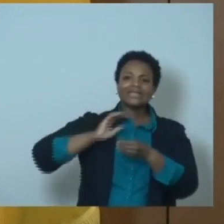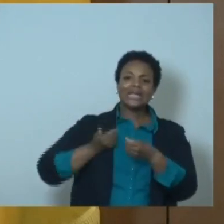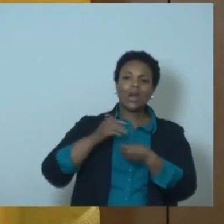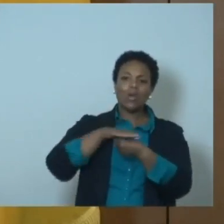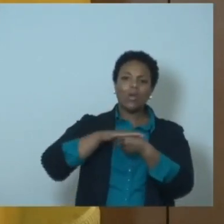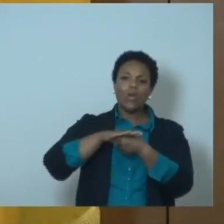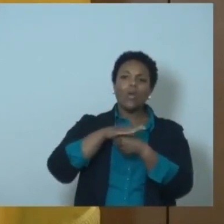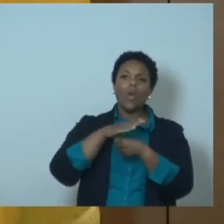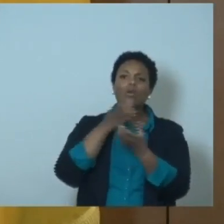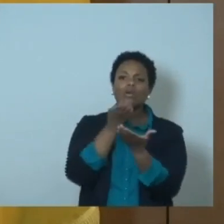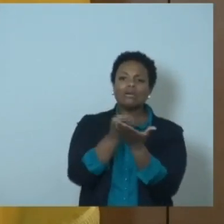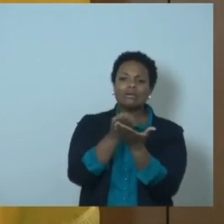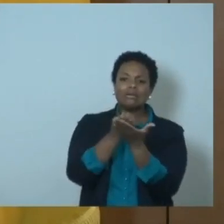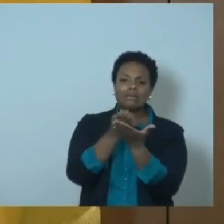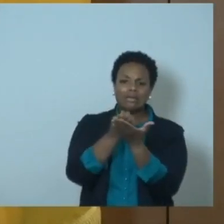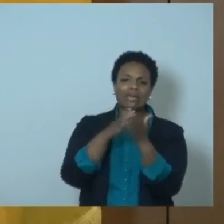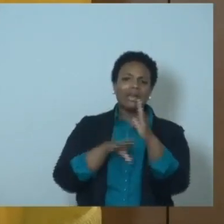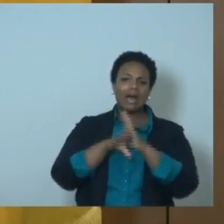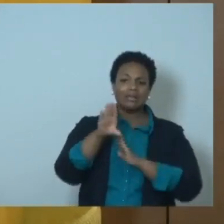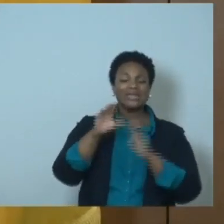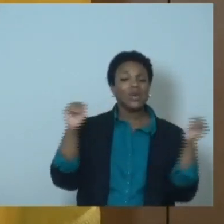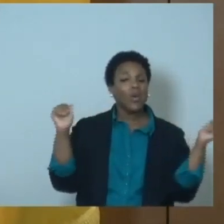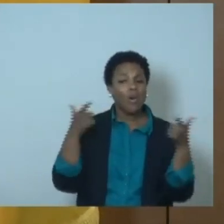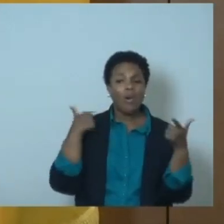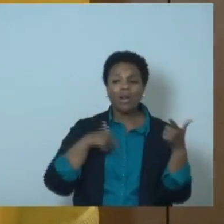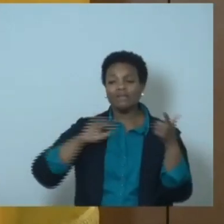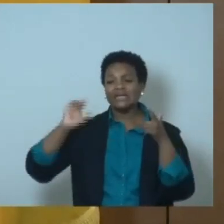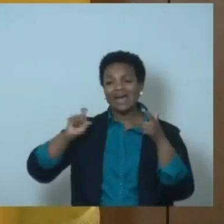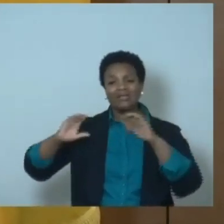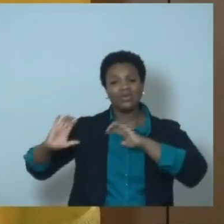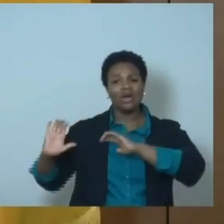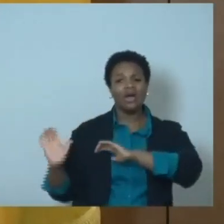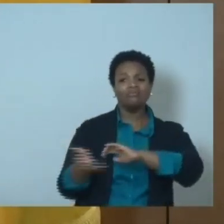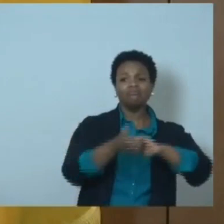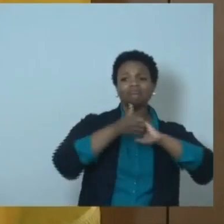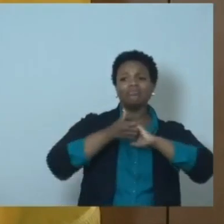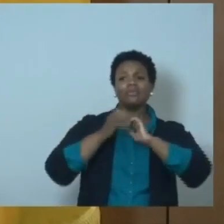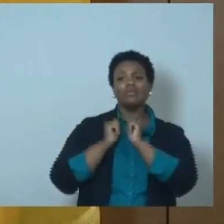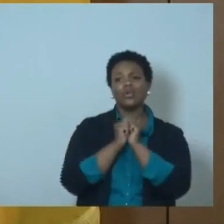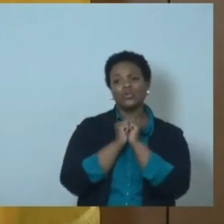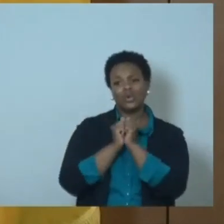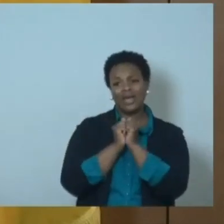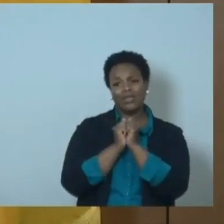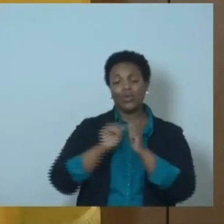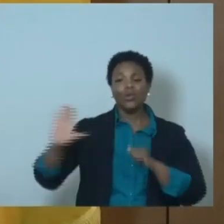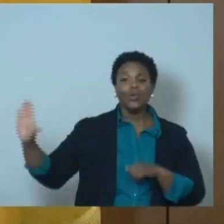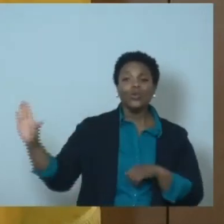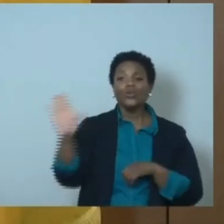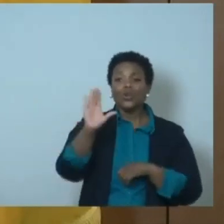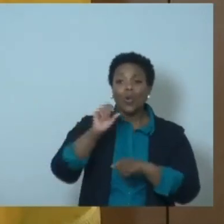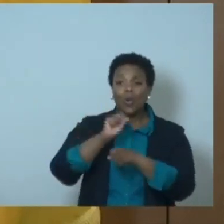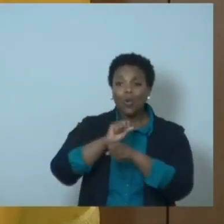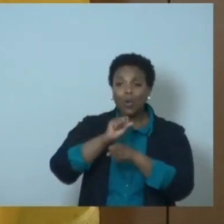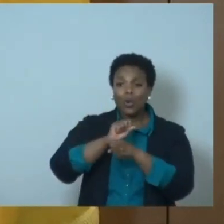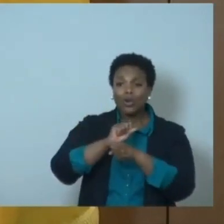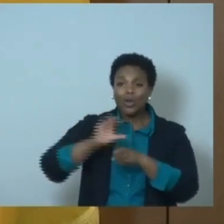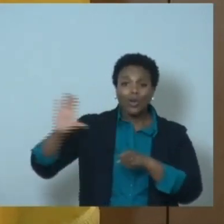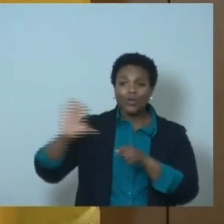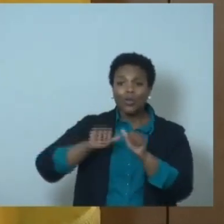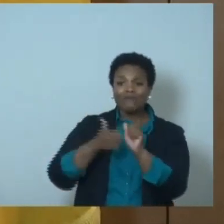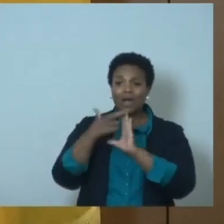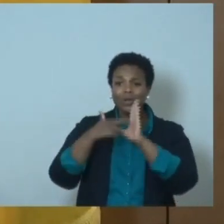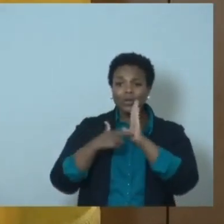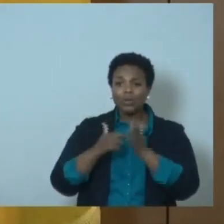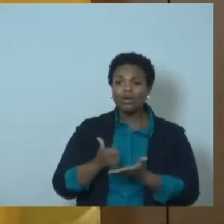together. And it's your efforts and your behaviors, and Bernice, thank you for this, that are saving lives every single